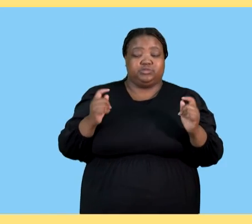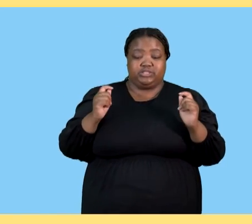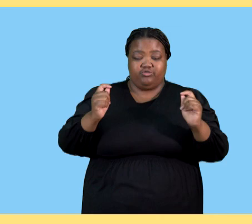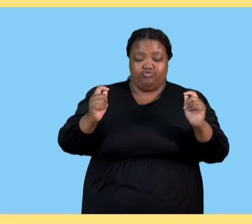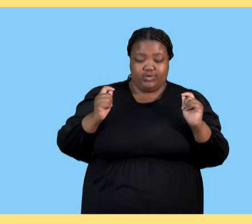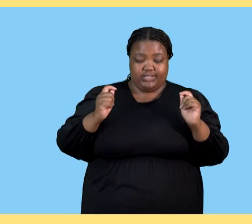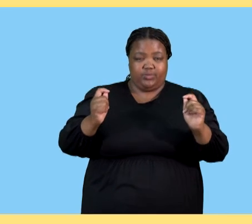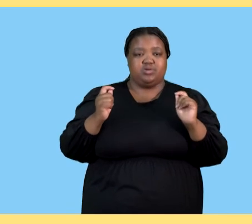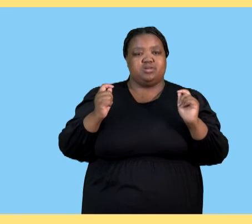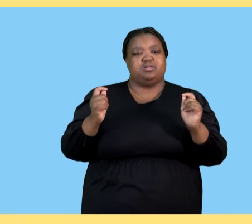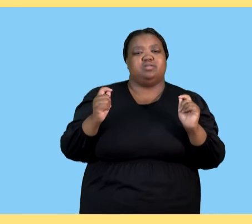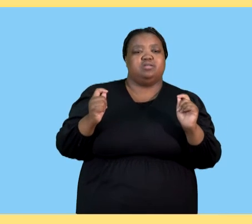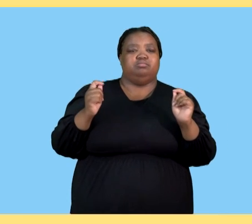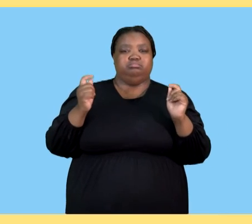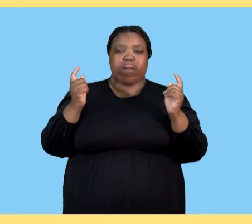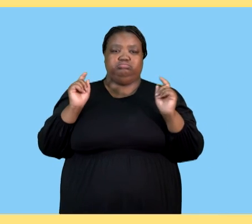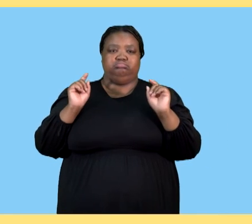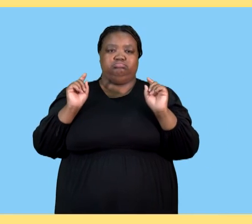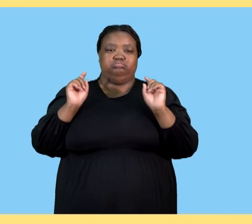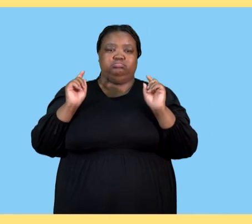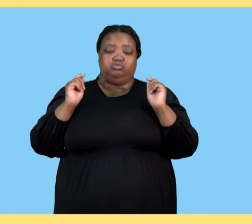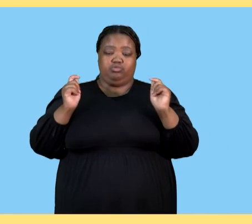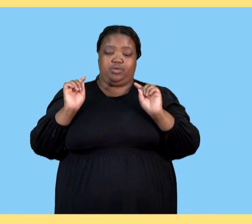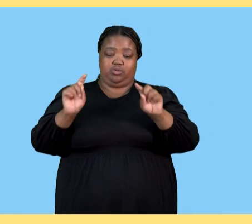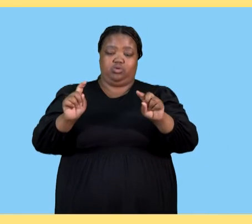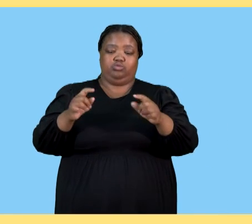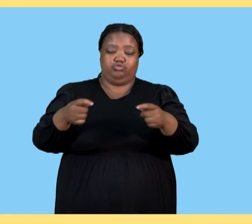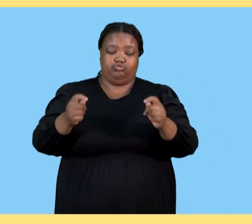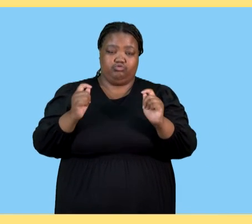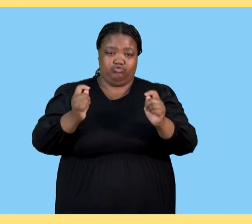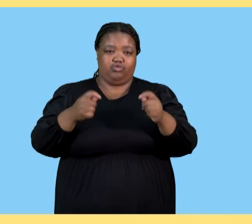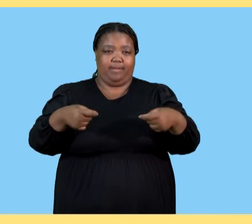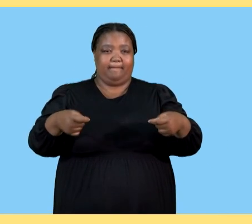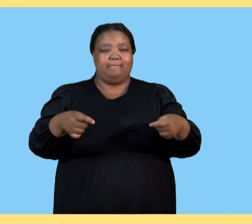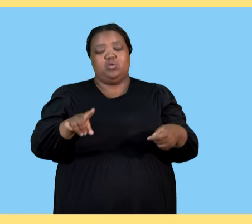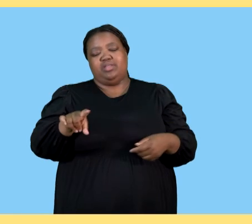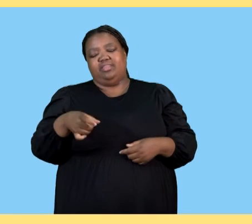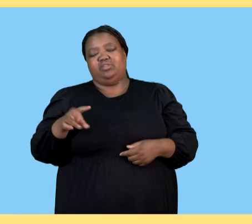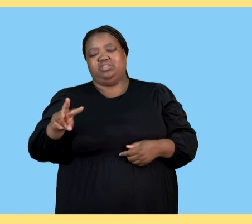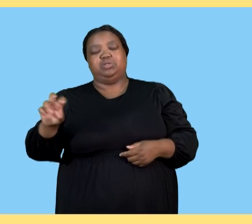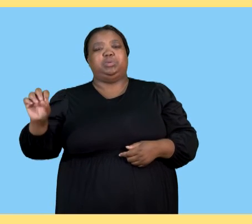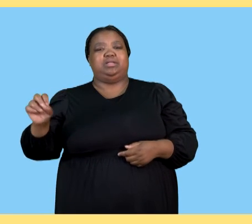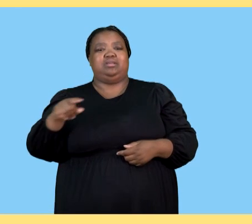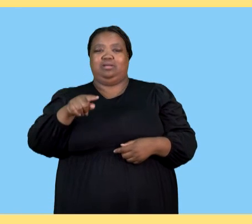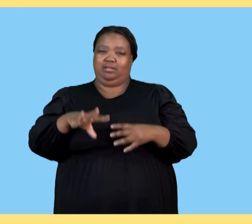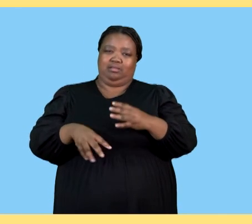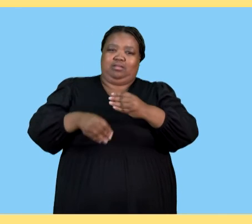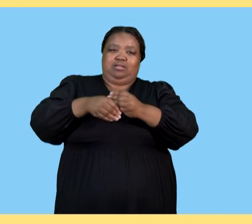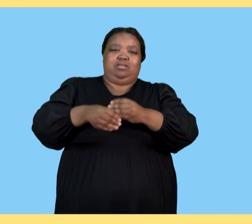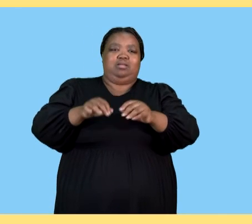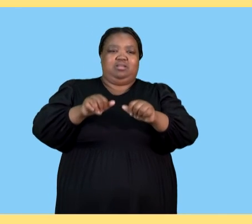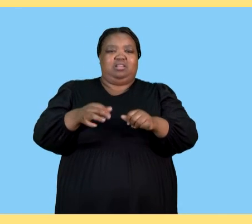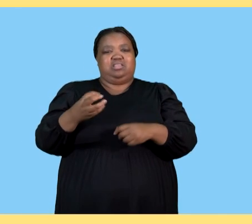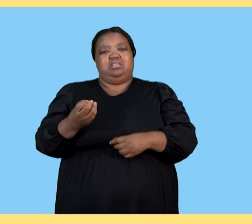Number 3, it is the transport to the shop. There it is, 1,200. I come and I edit